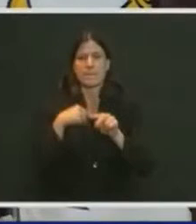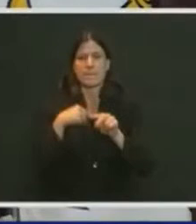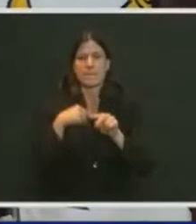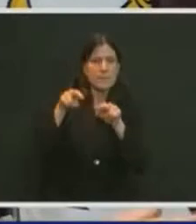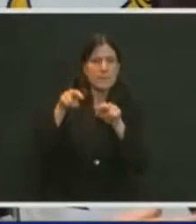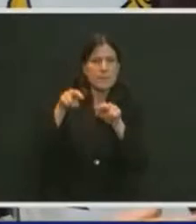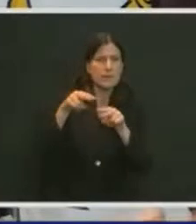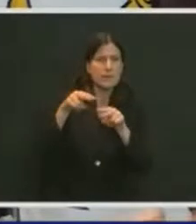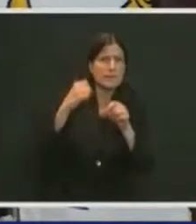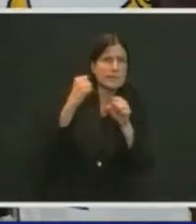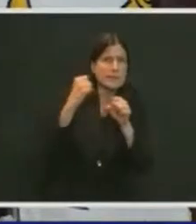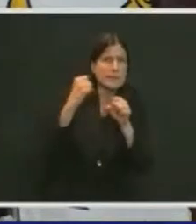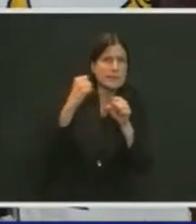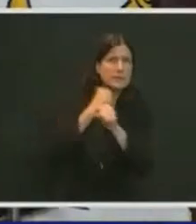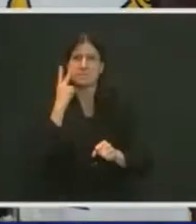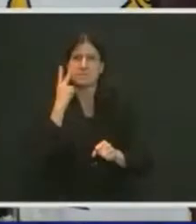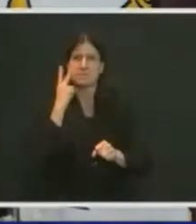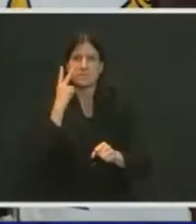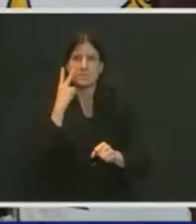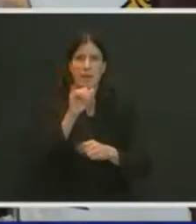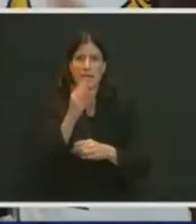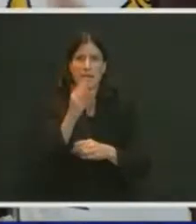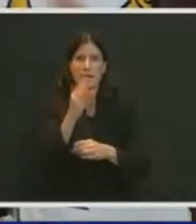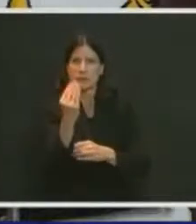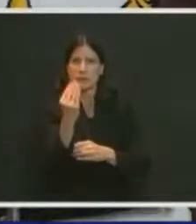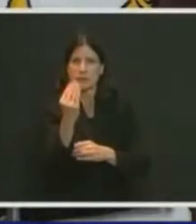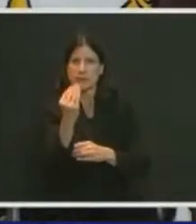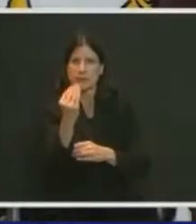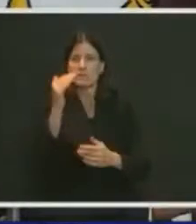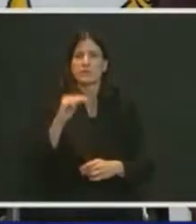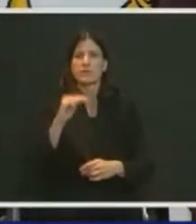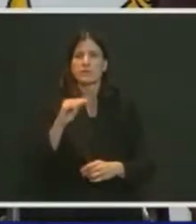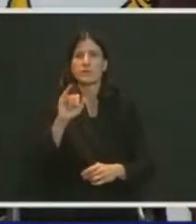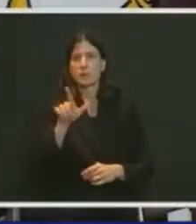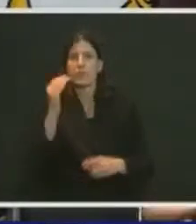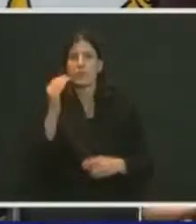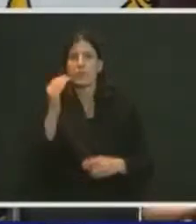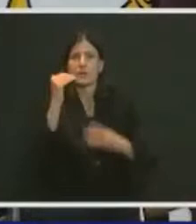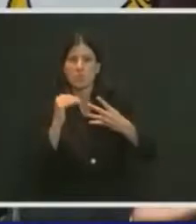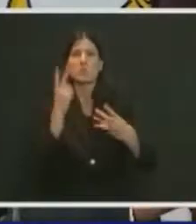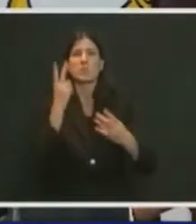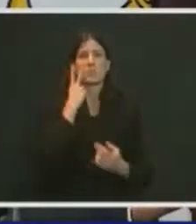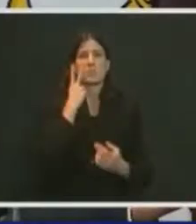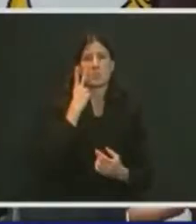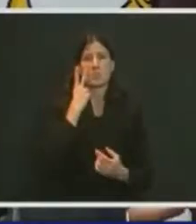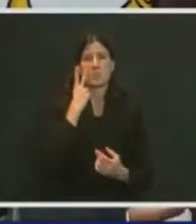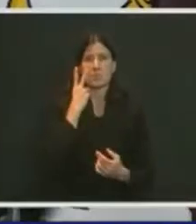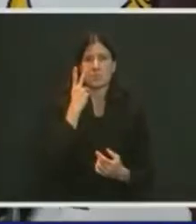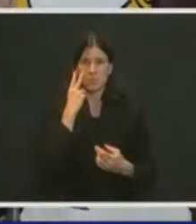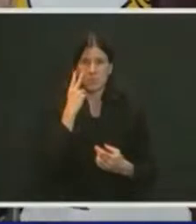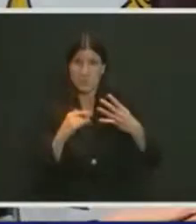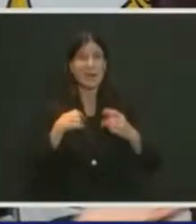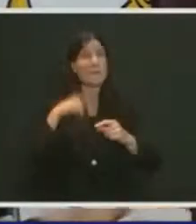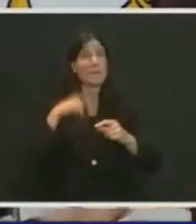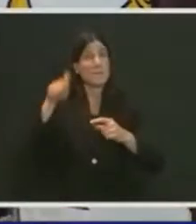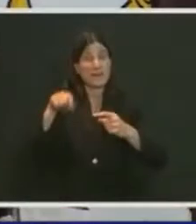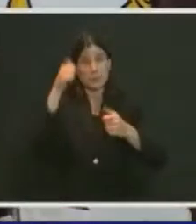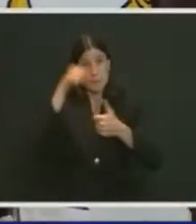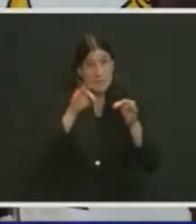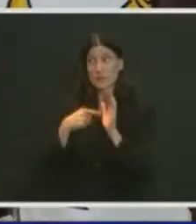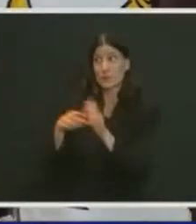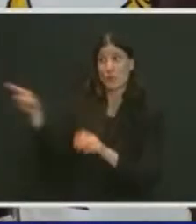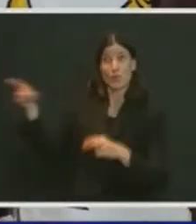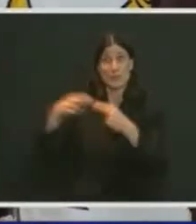a month, plus or minus. And the whole package of the R0, the hospitalization, the surge rate, it's a judgment